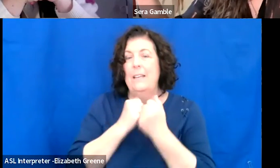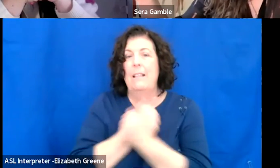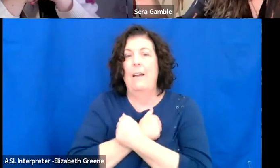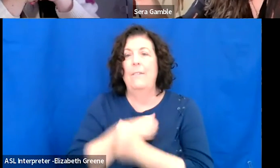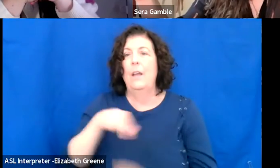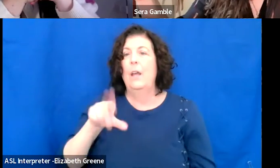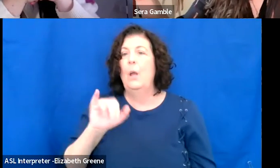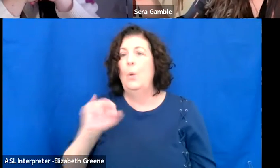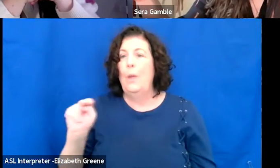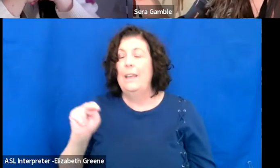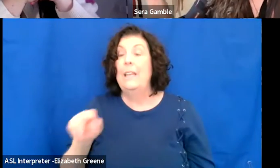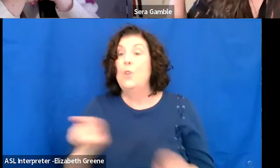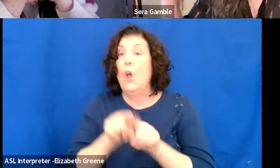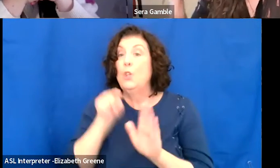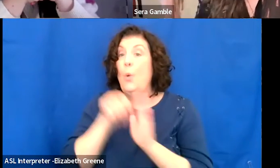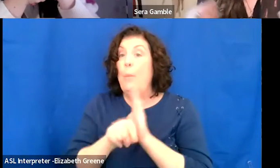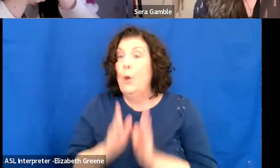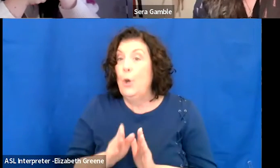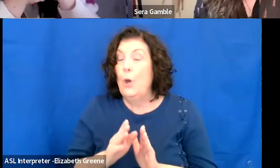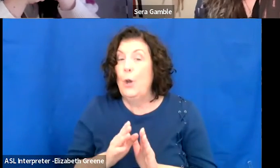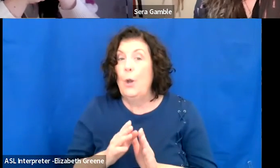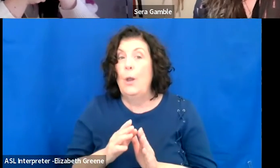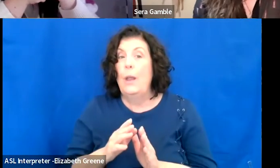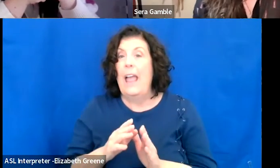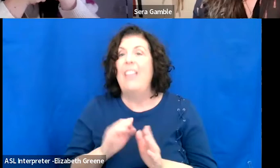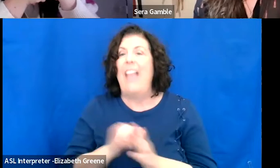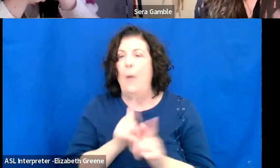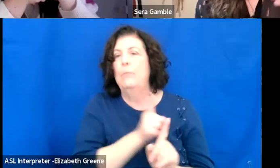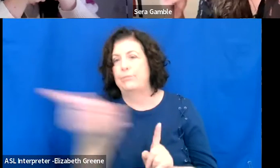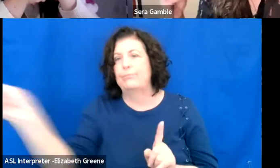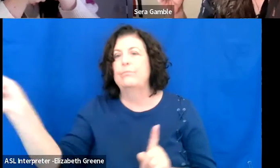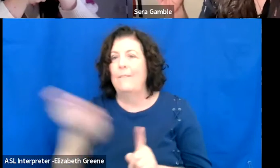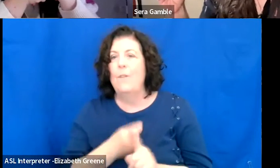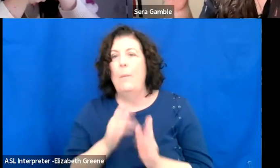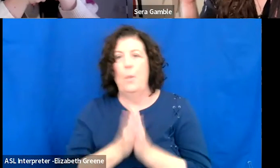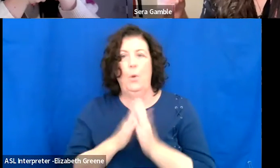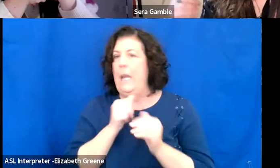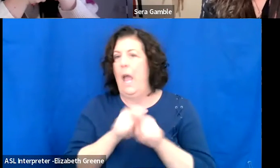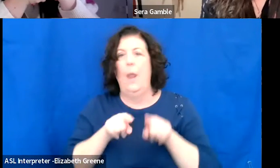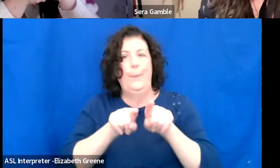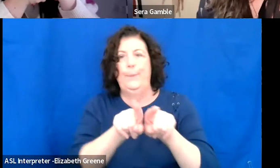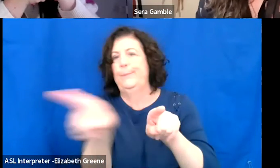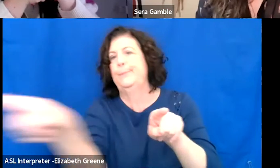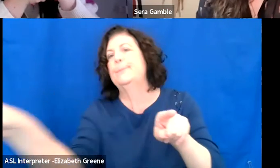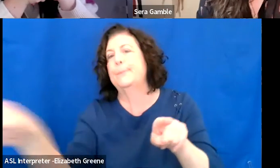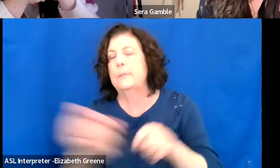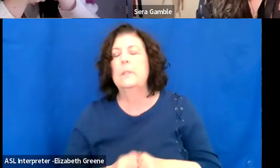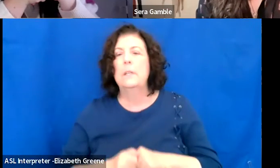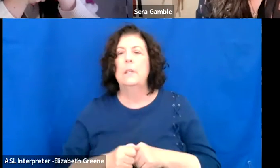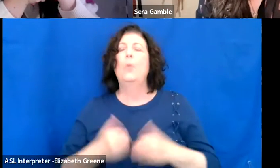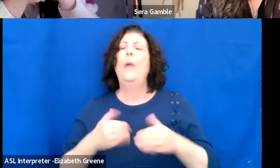off from the books. Since then, there hasn't been much. We sort of are in, I call them parallel timelines,